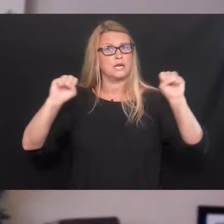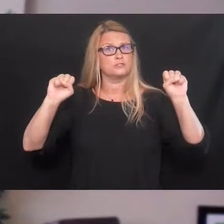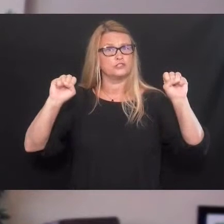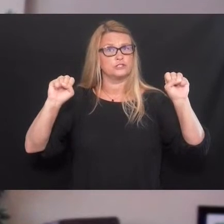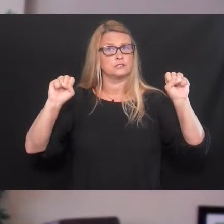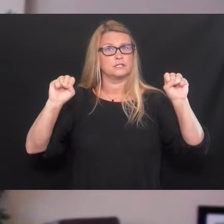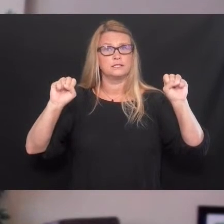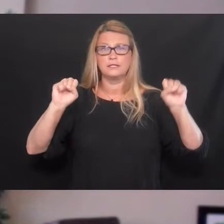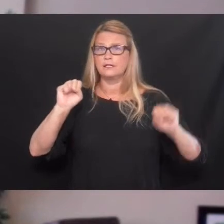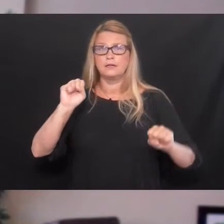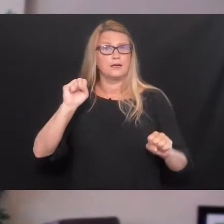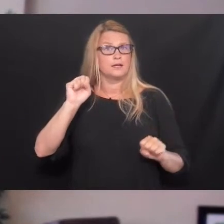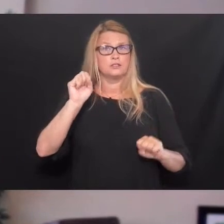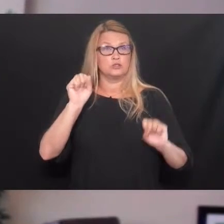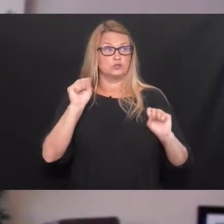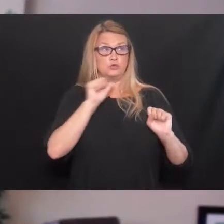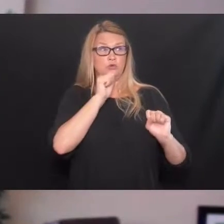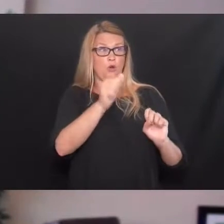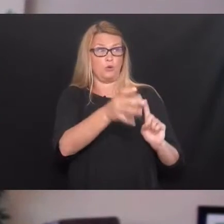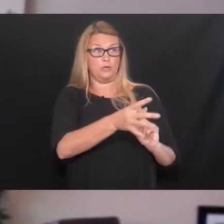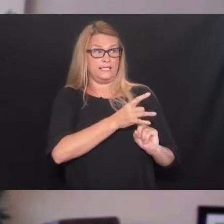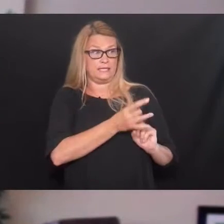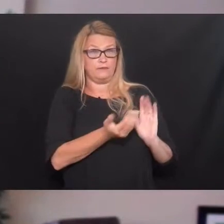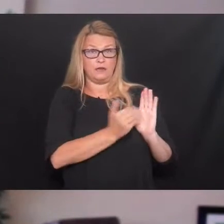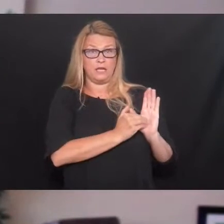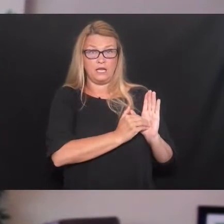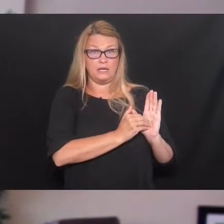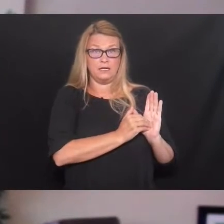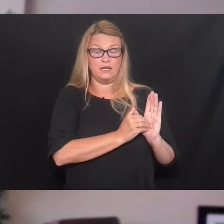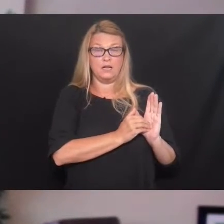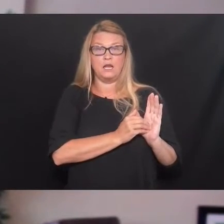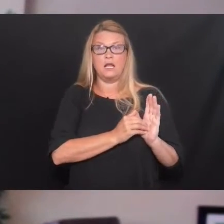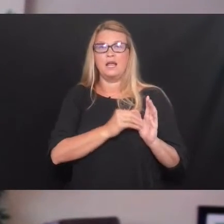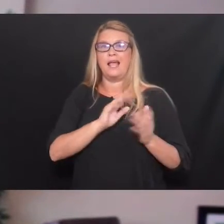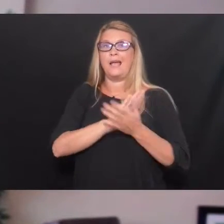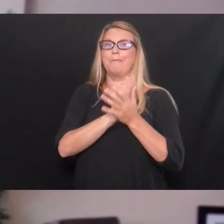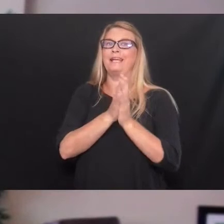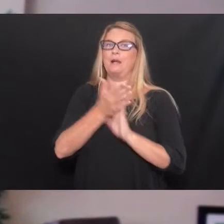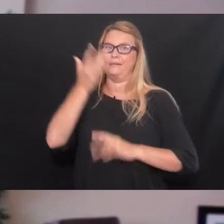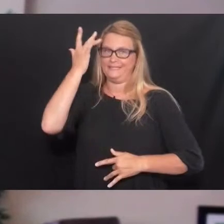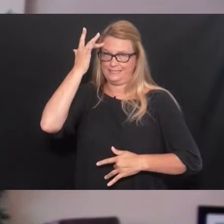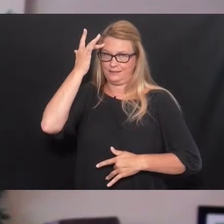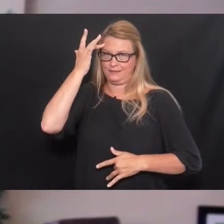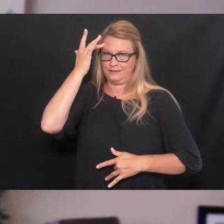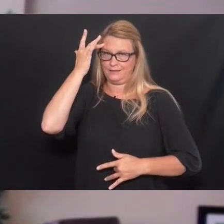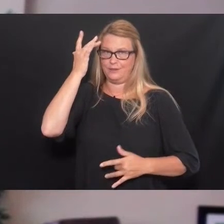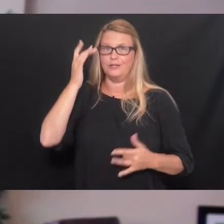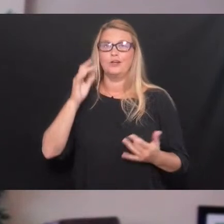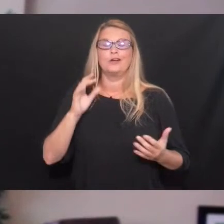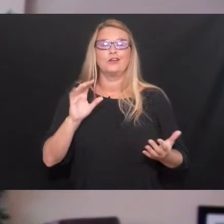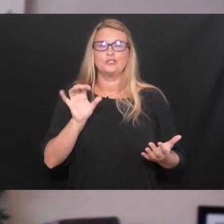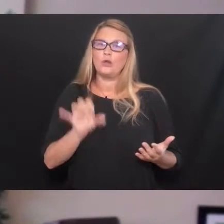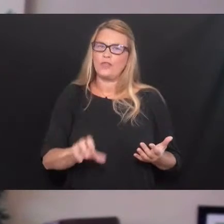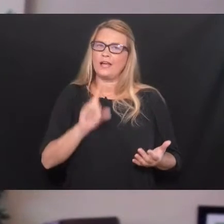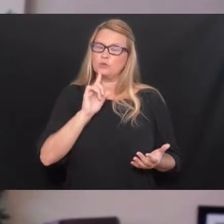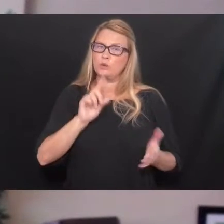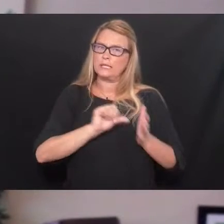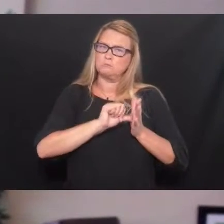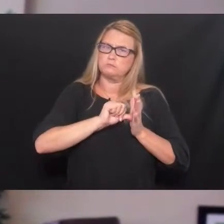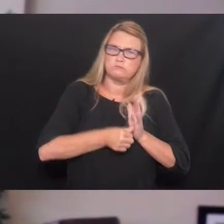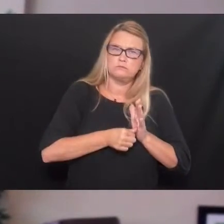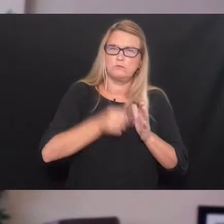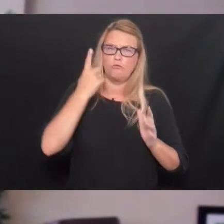only reinfected at all, but also getting reinfected and getting sick. And so that's really the impetus that the